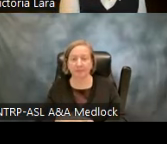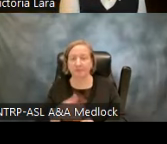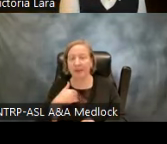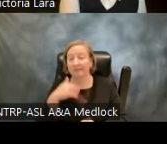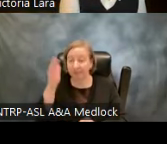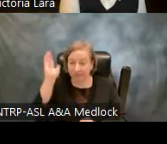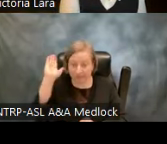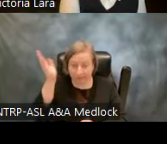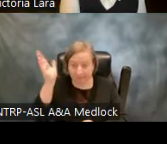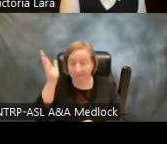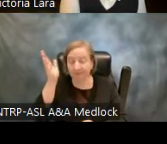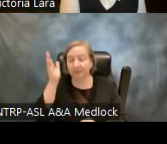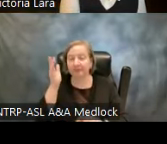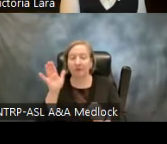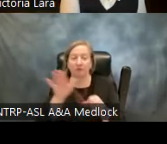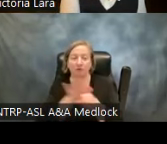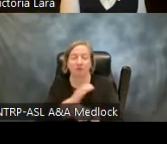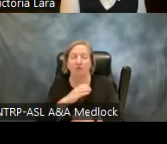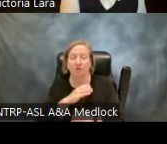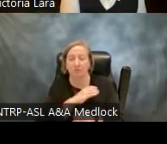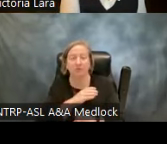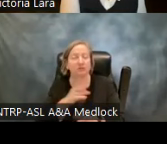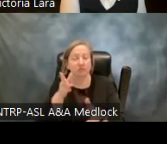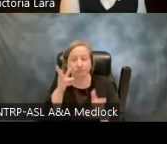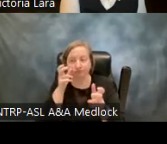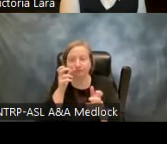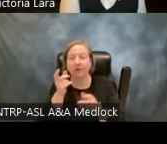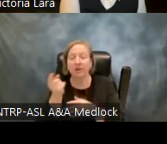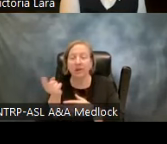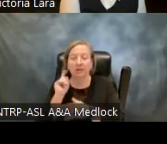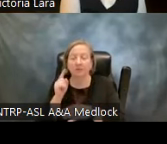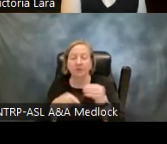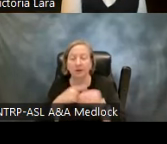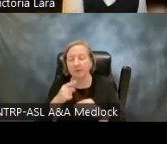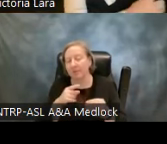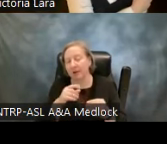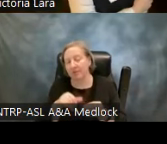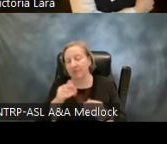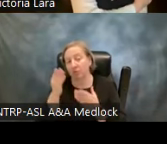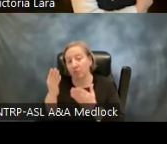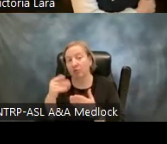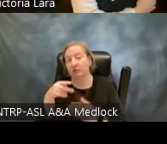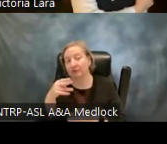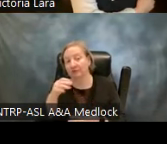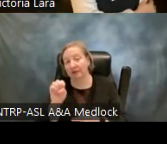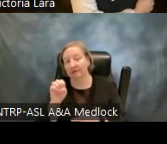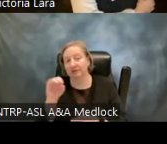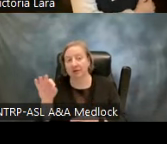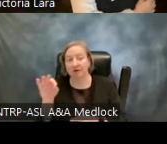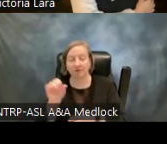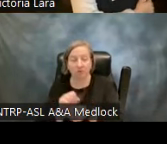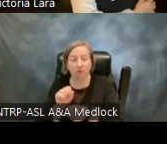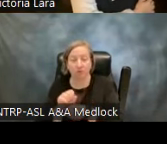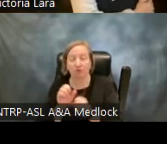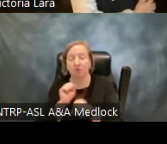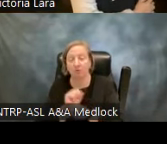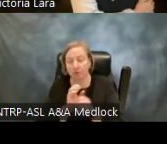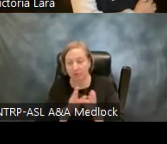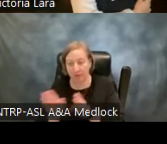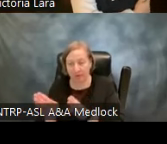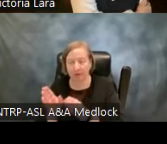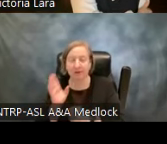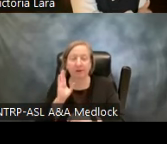presentation that the full commission heard last week on the proposed phase of work plan. I'll pass it